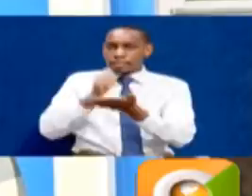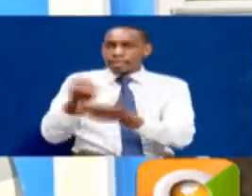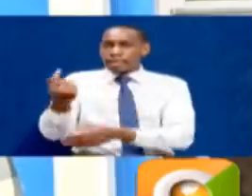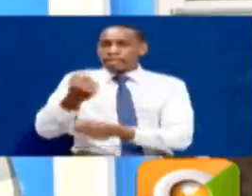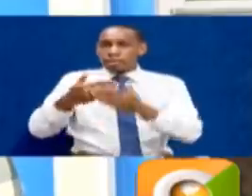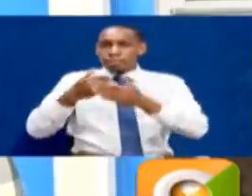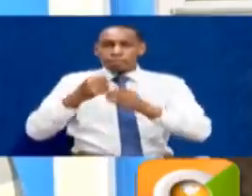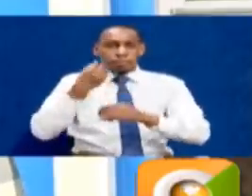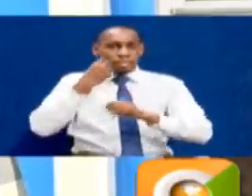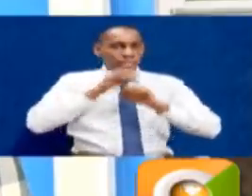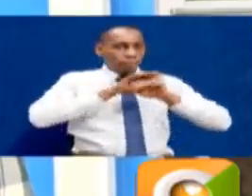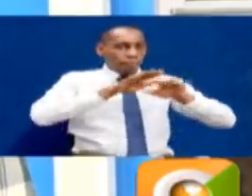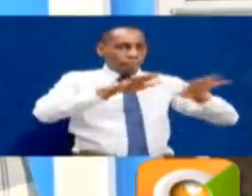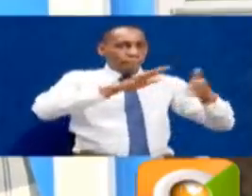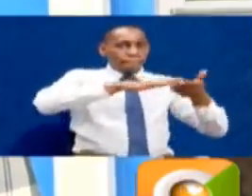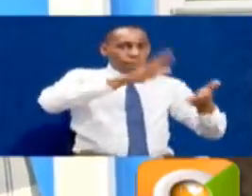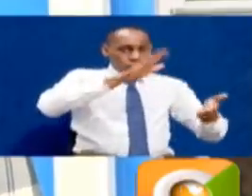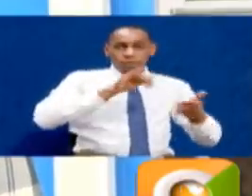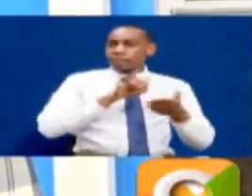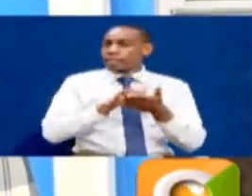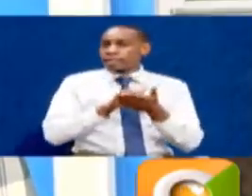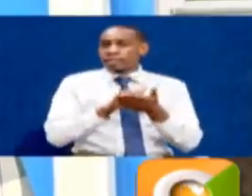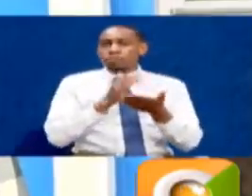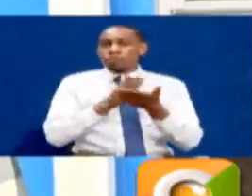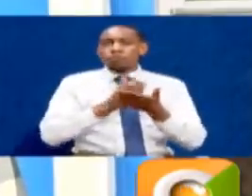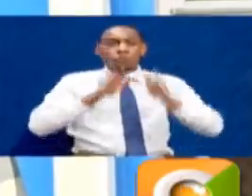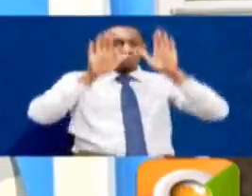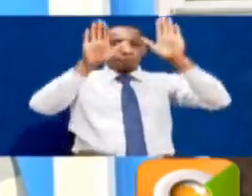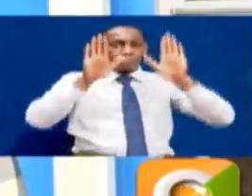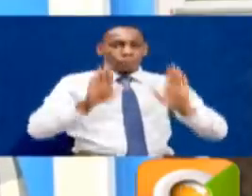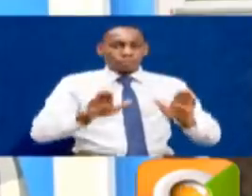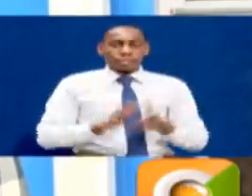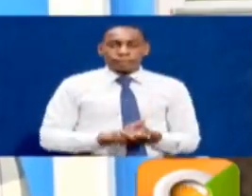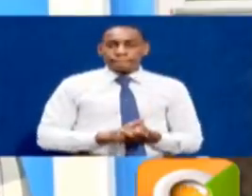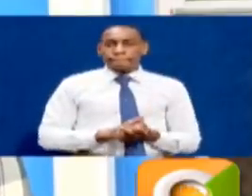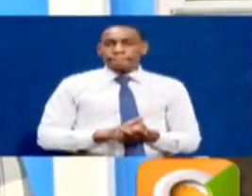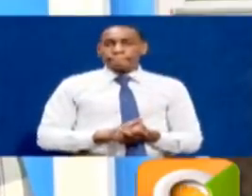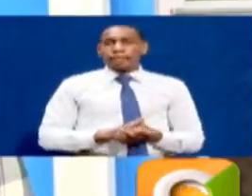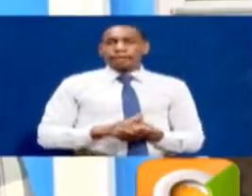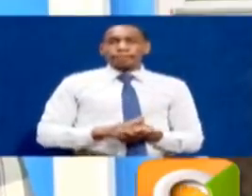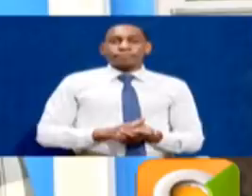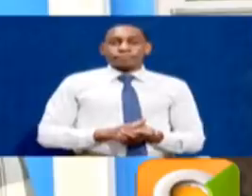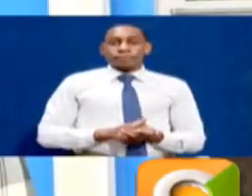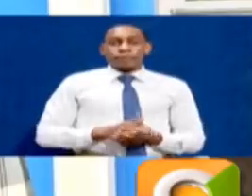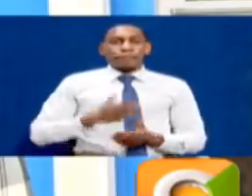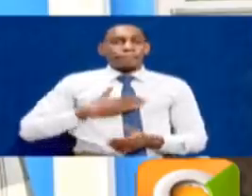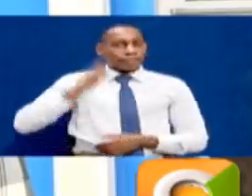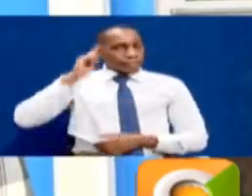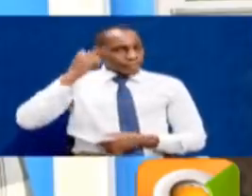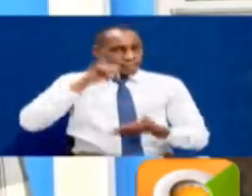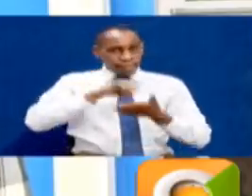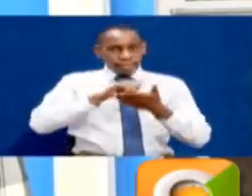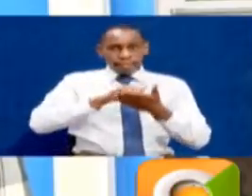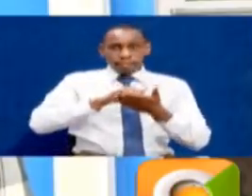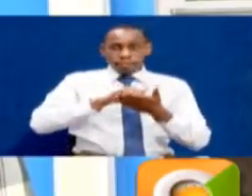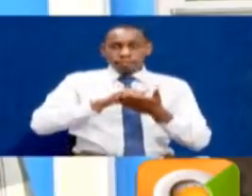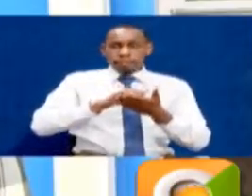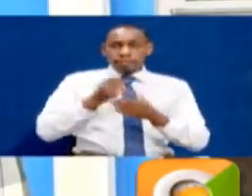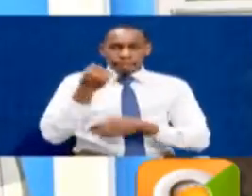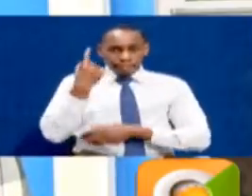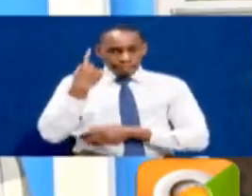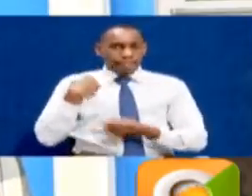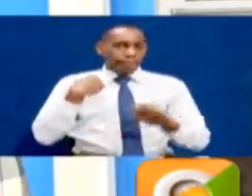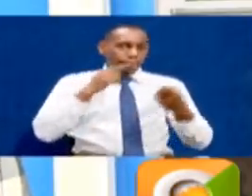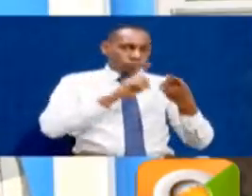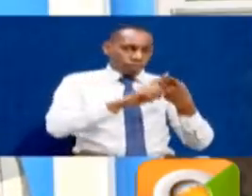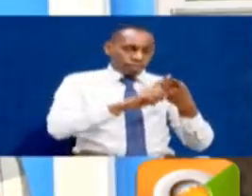they spread the disease further is the key. Therefore, I think we take home the fact that, number